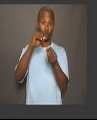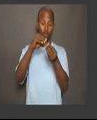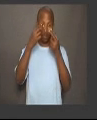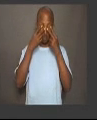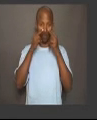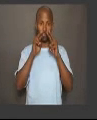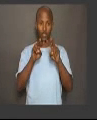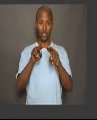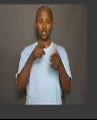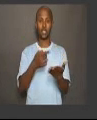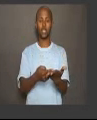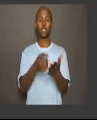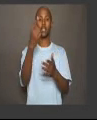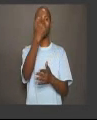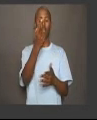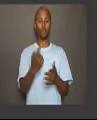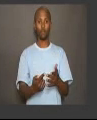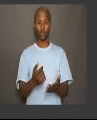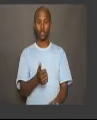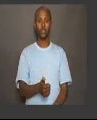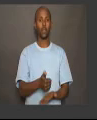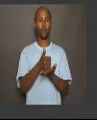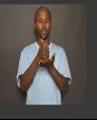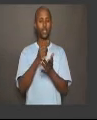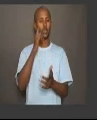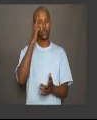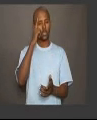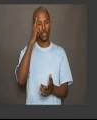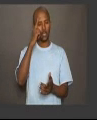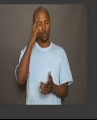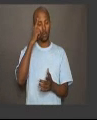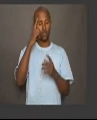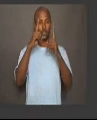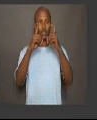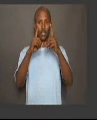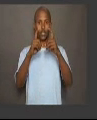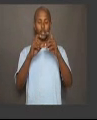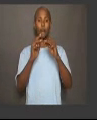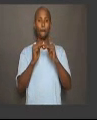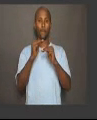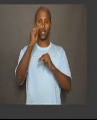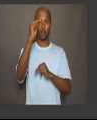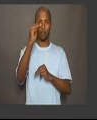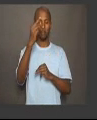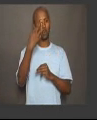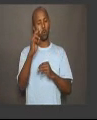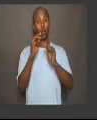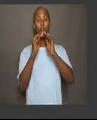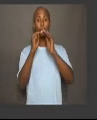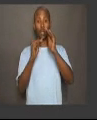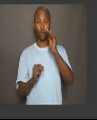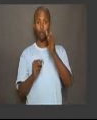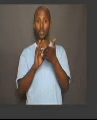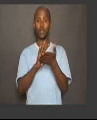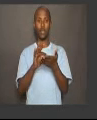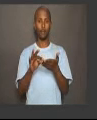these graphs that will help us think of a test for maximum or minimum